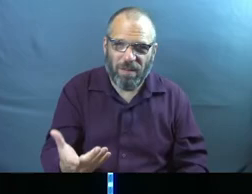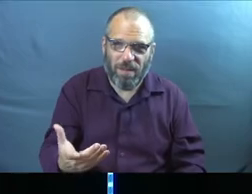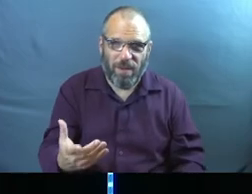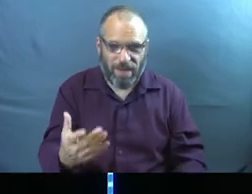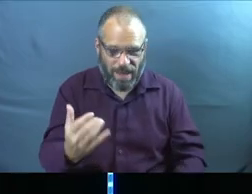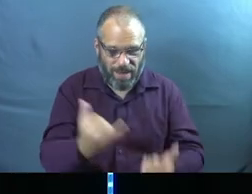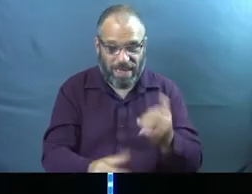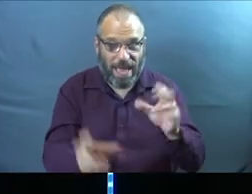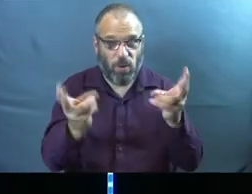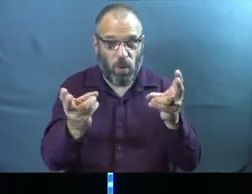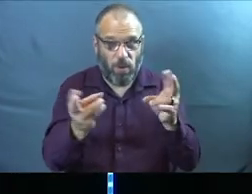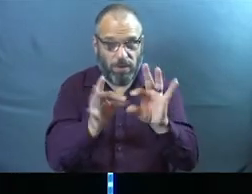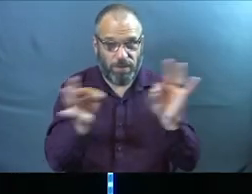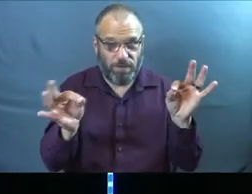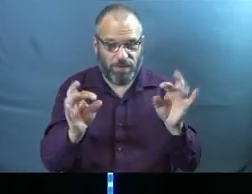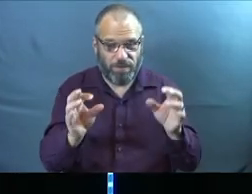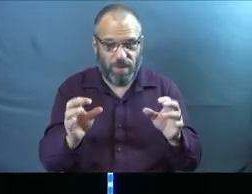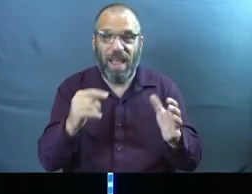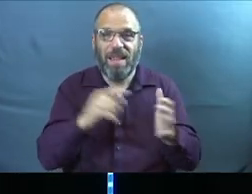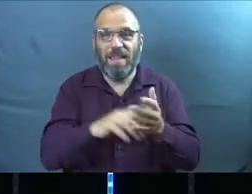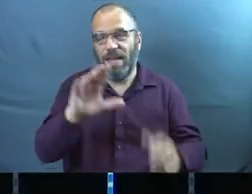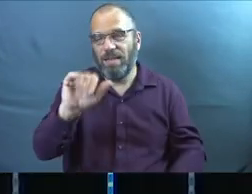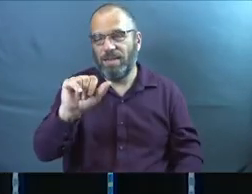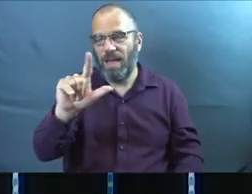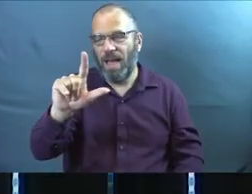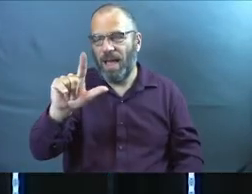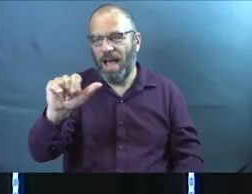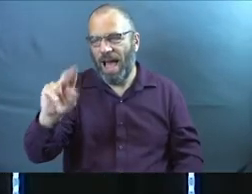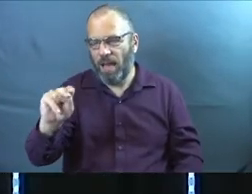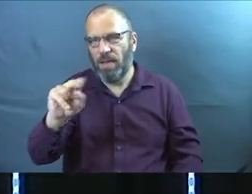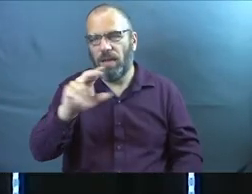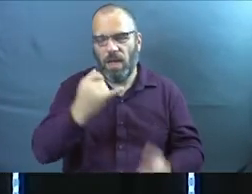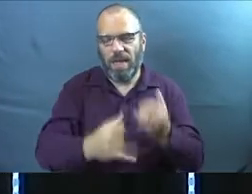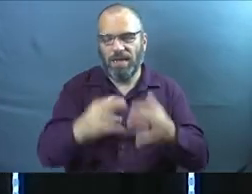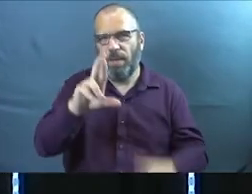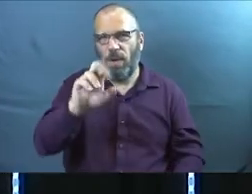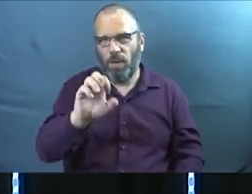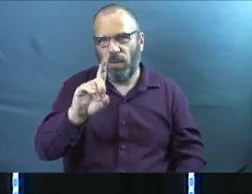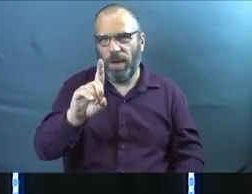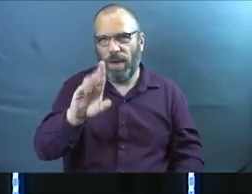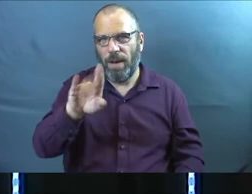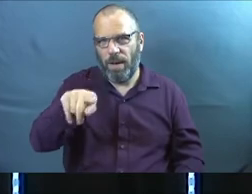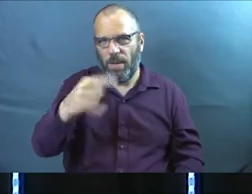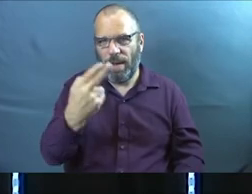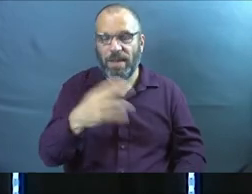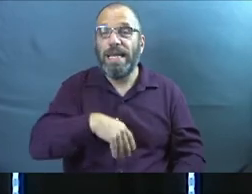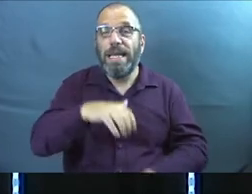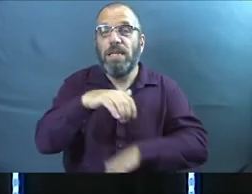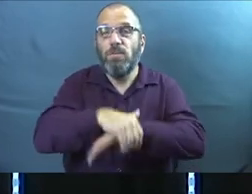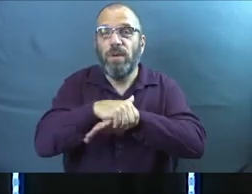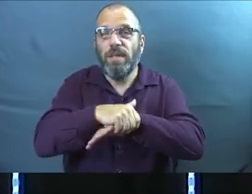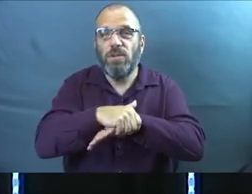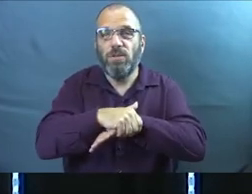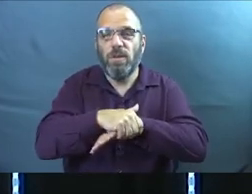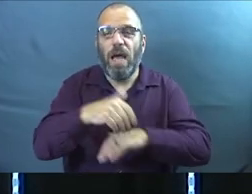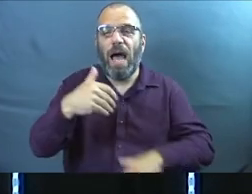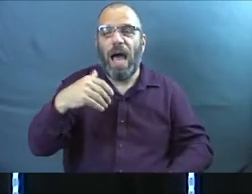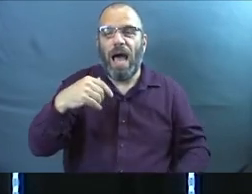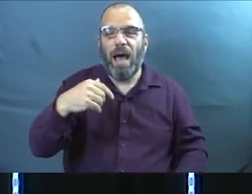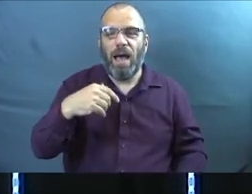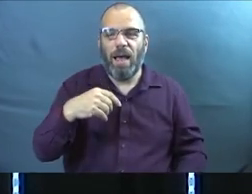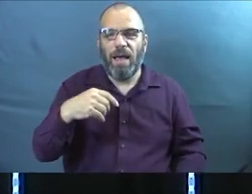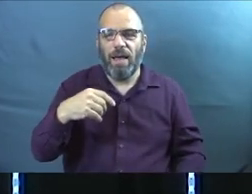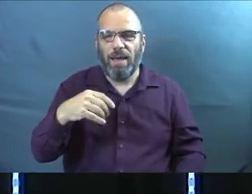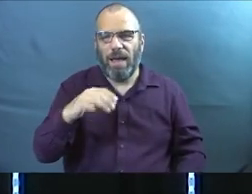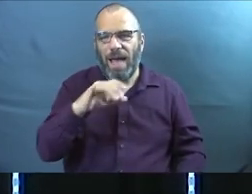Last quote. This is Alan Redpath, and he's British also. He says savior with I-O-U-R.